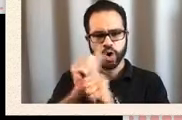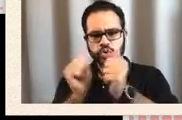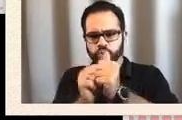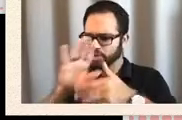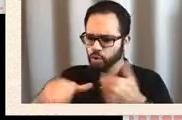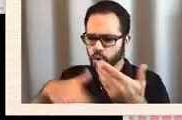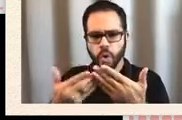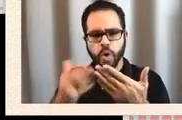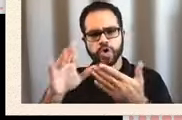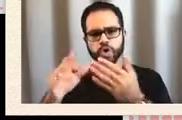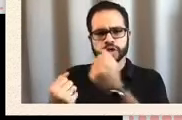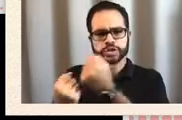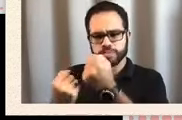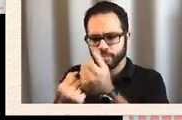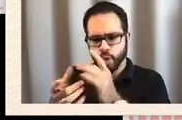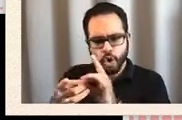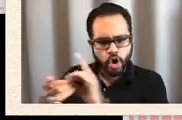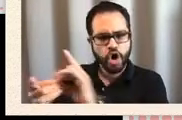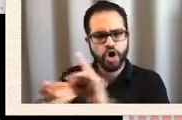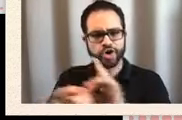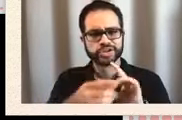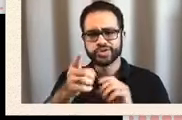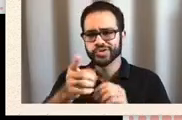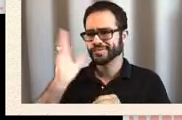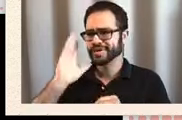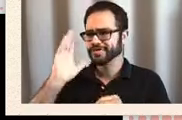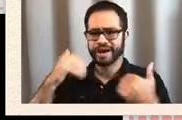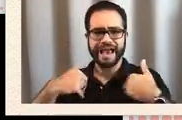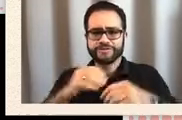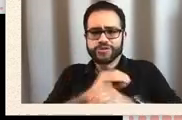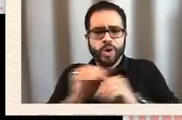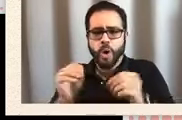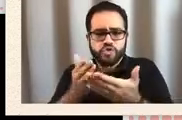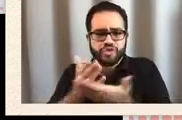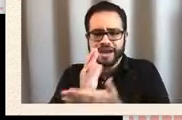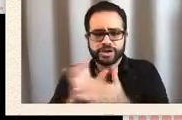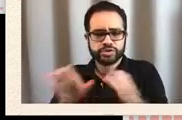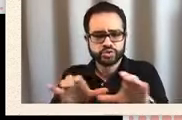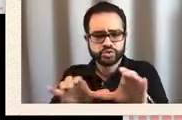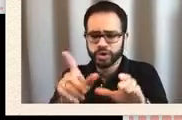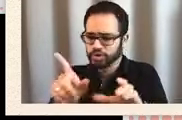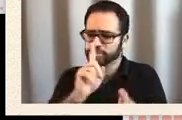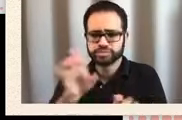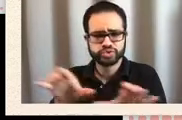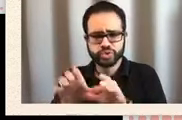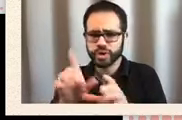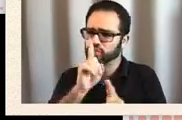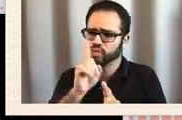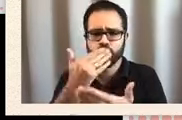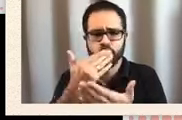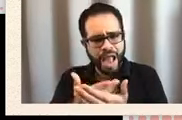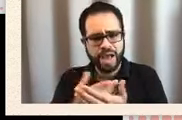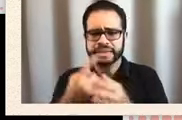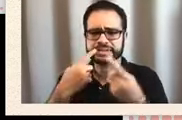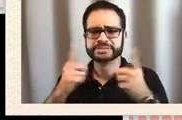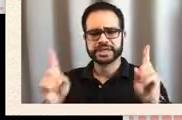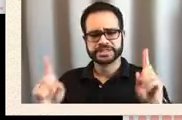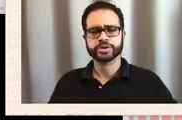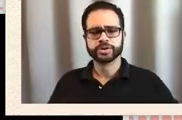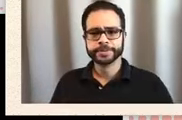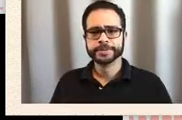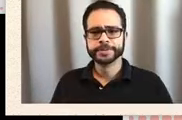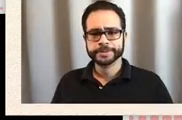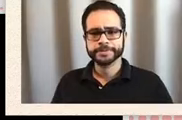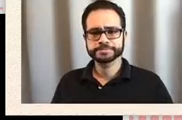that previously you didn't even have the right to do at all, and you've been doing them so well and so successfully. So here is